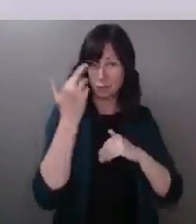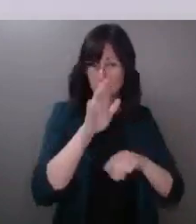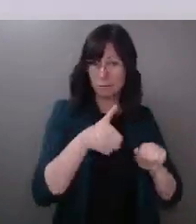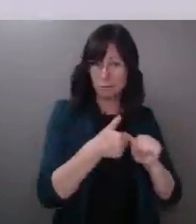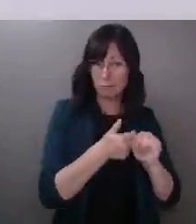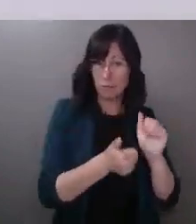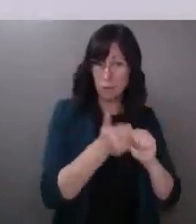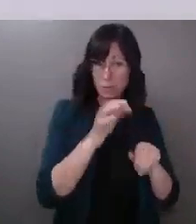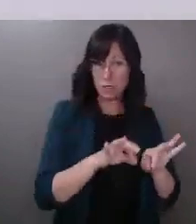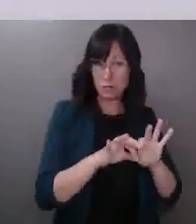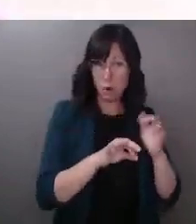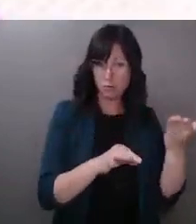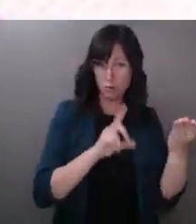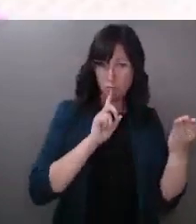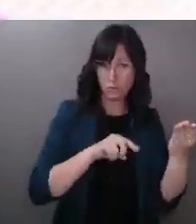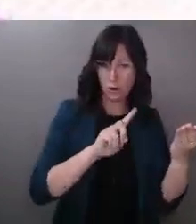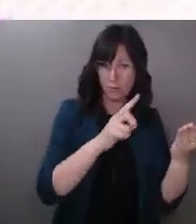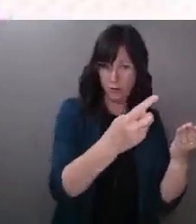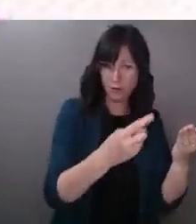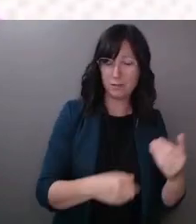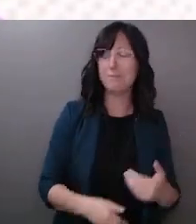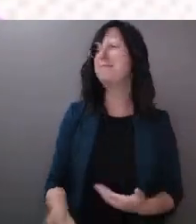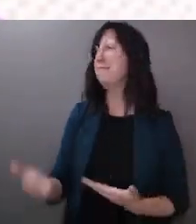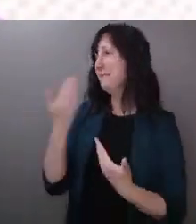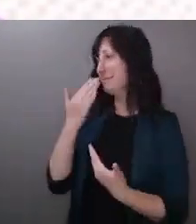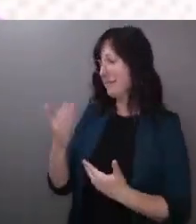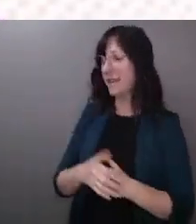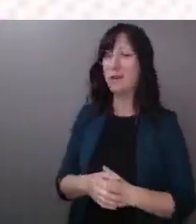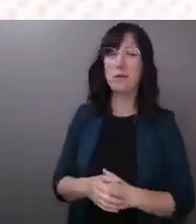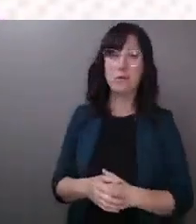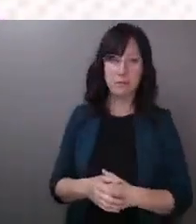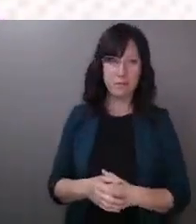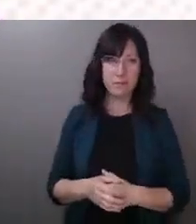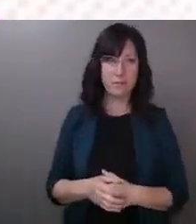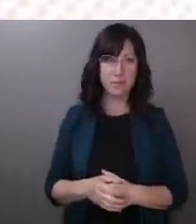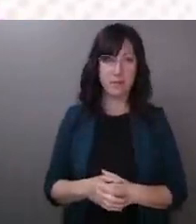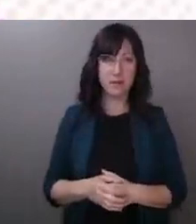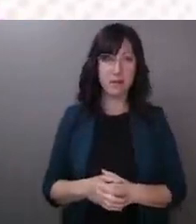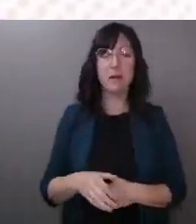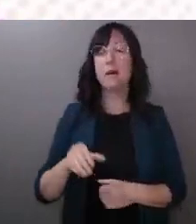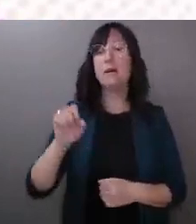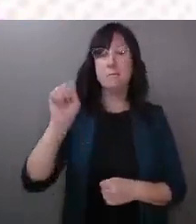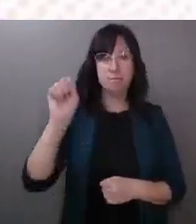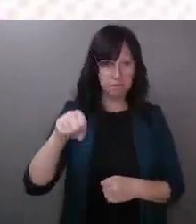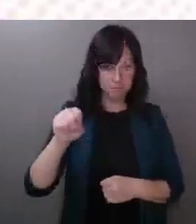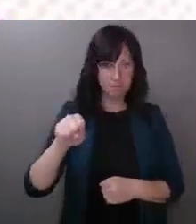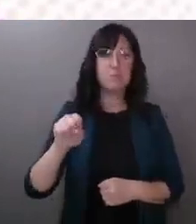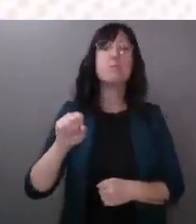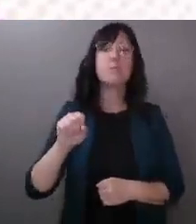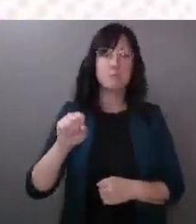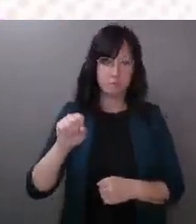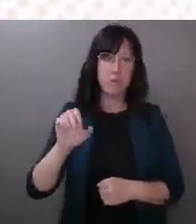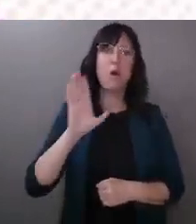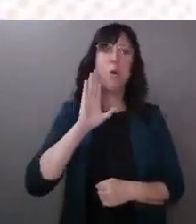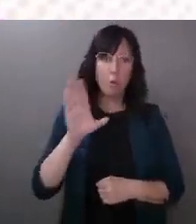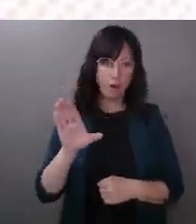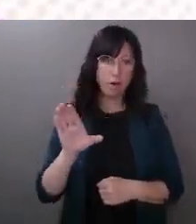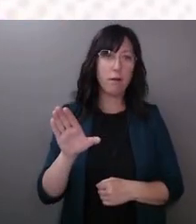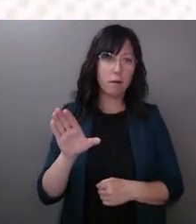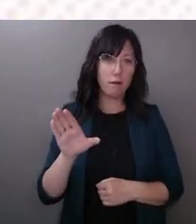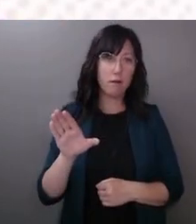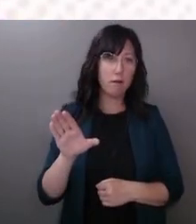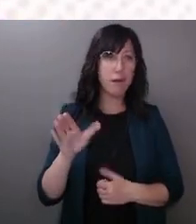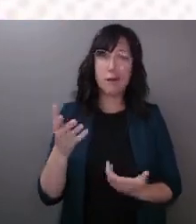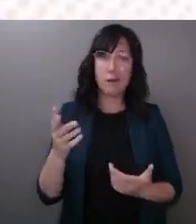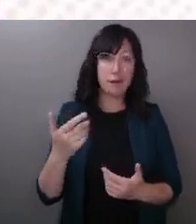this. Thank you very much. So first, I want to say, yes, we will have other issue with the train. It's like that